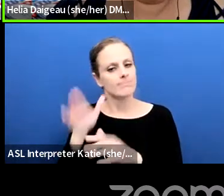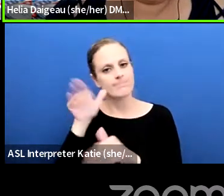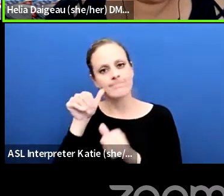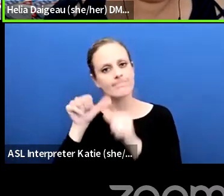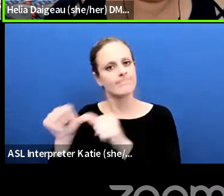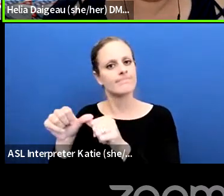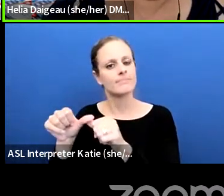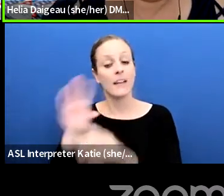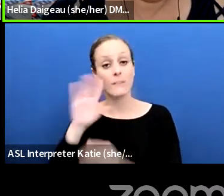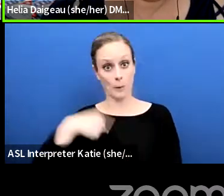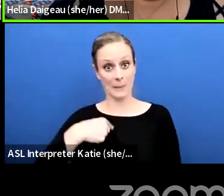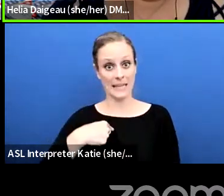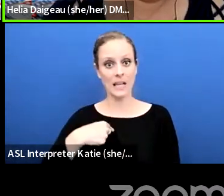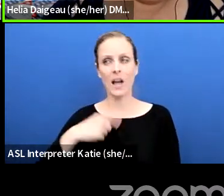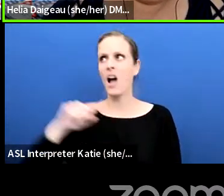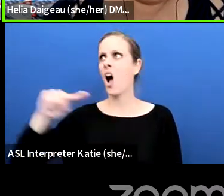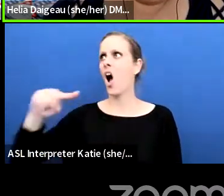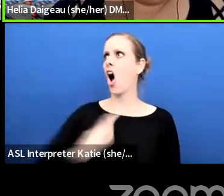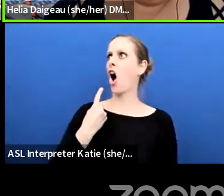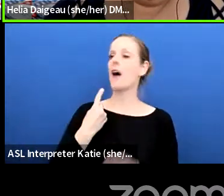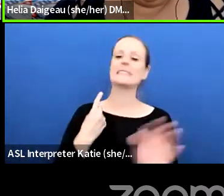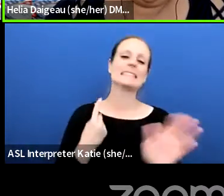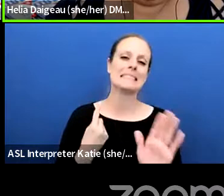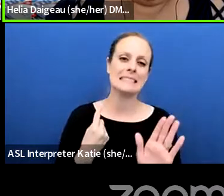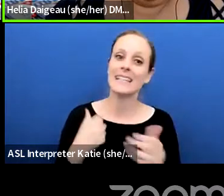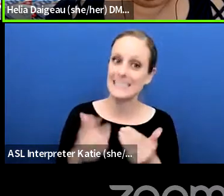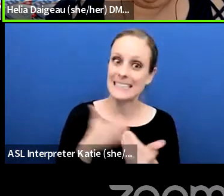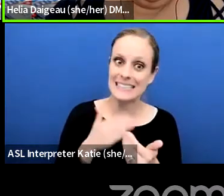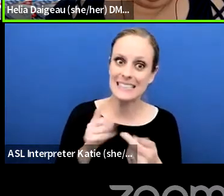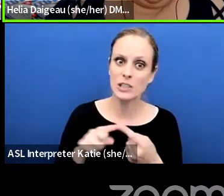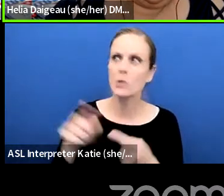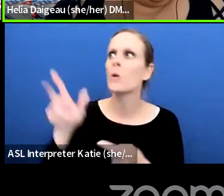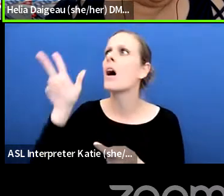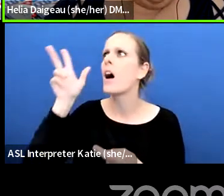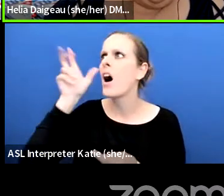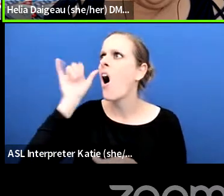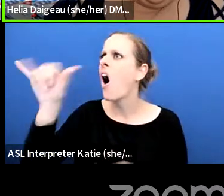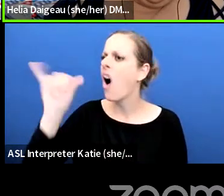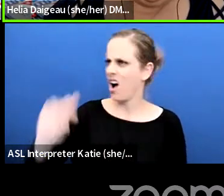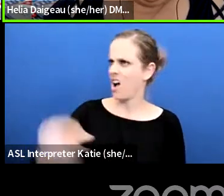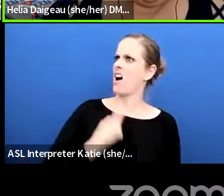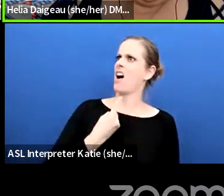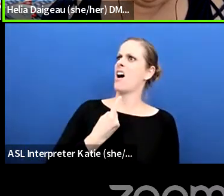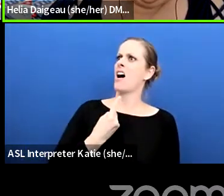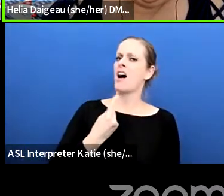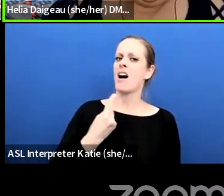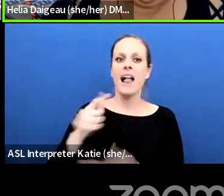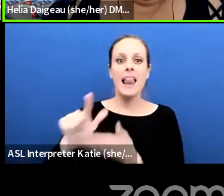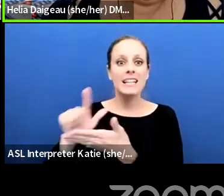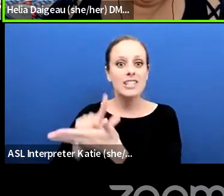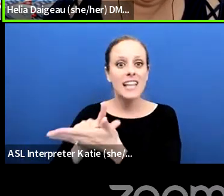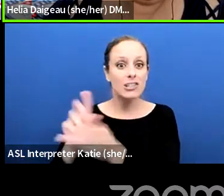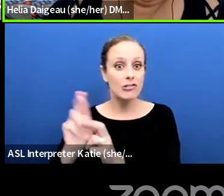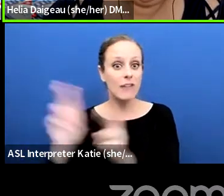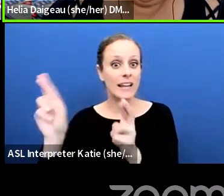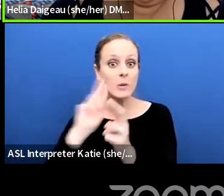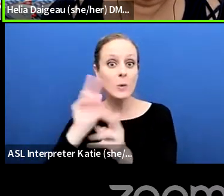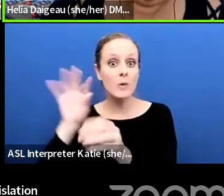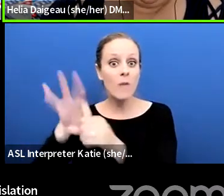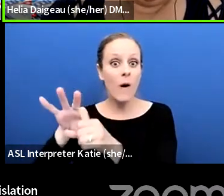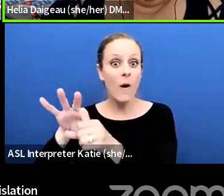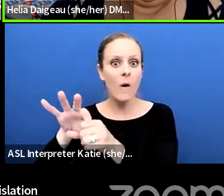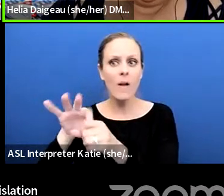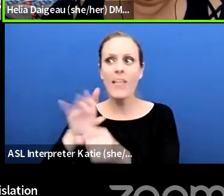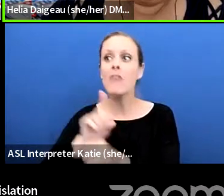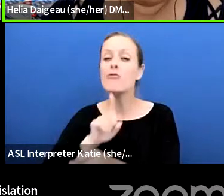not take things personally. It's really easy to take things personally when there's legislation up that has very real